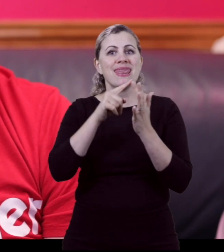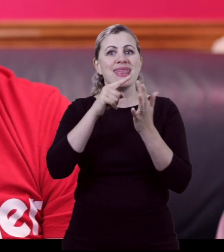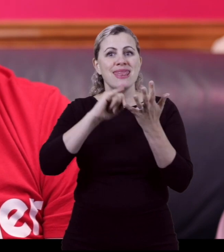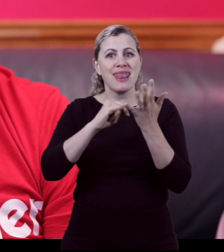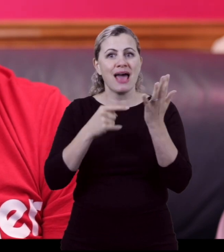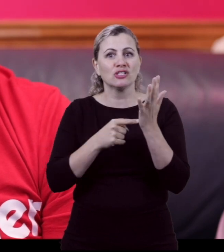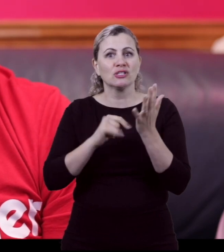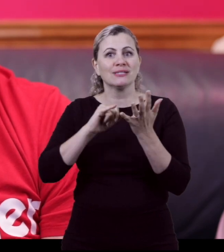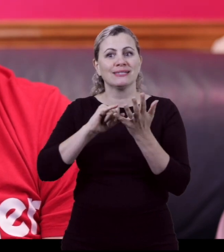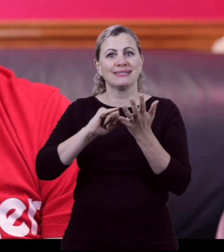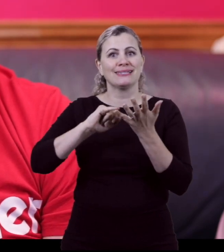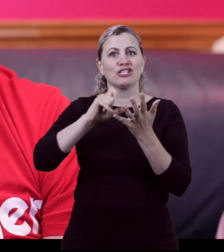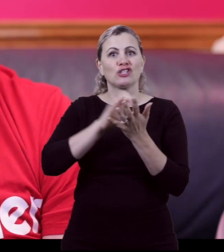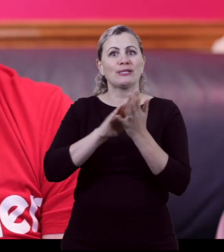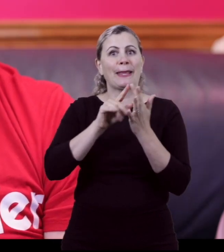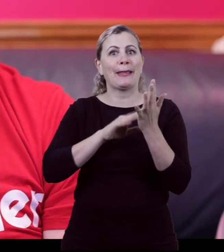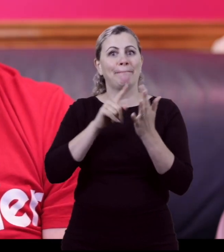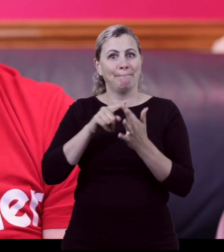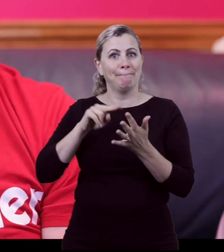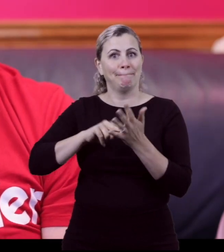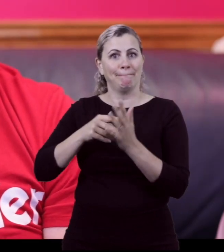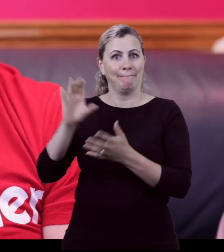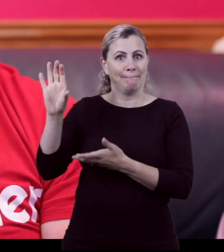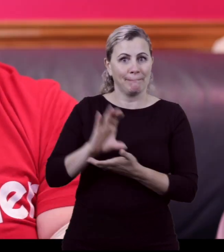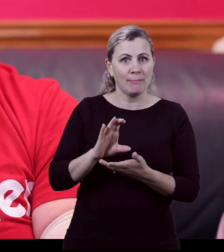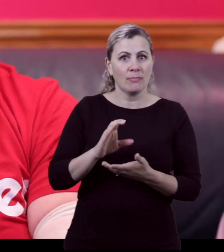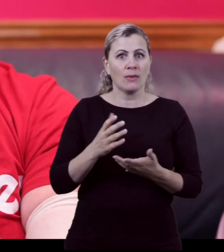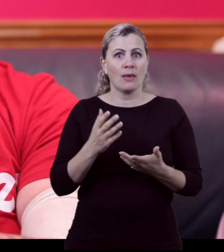been able to get help with. Like